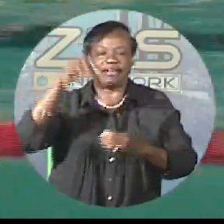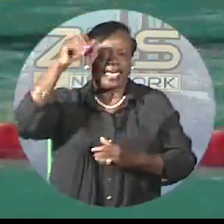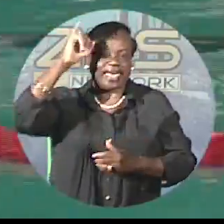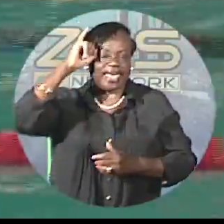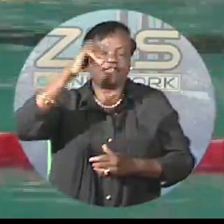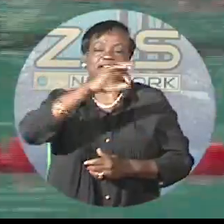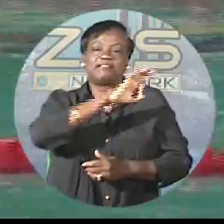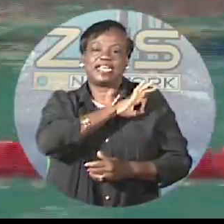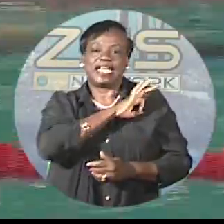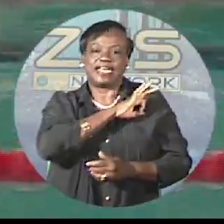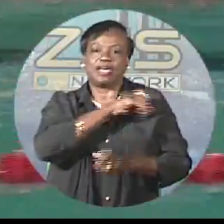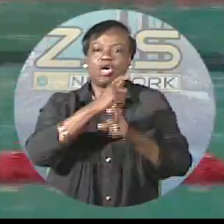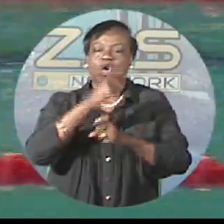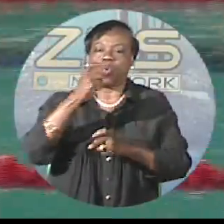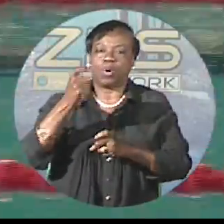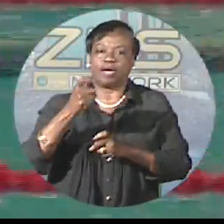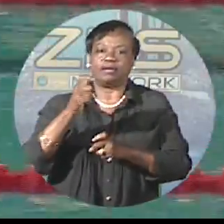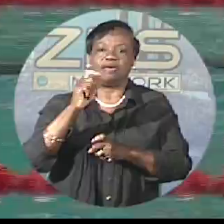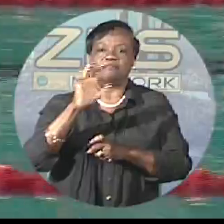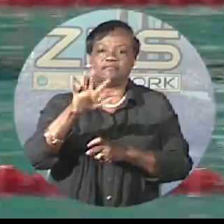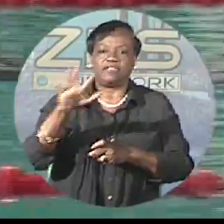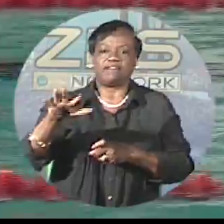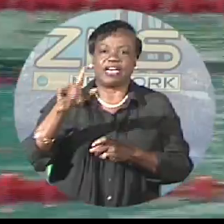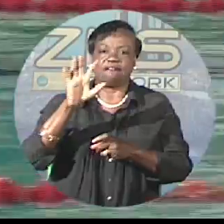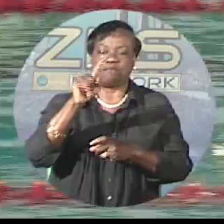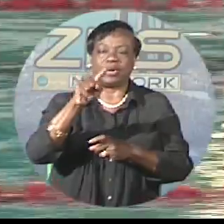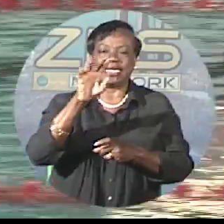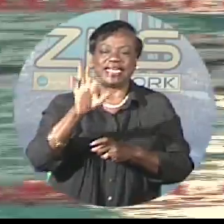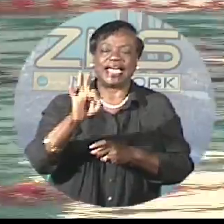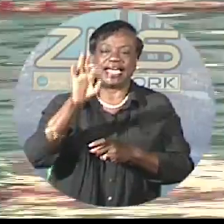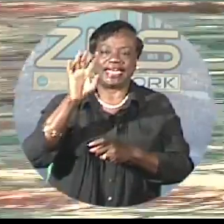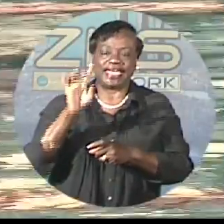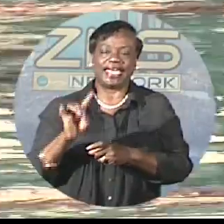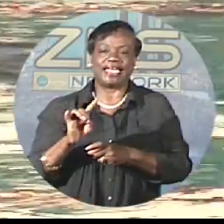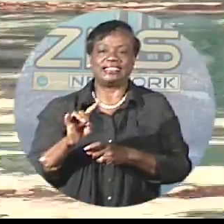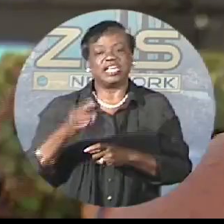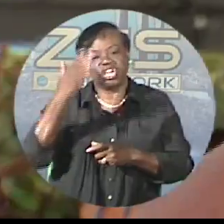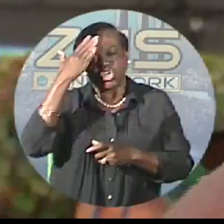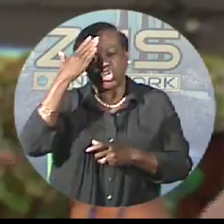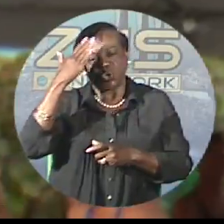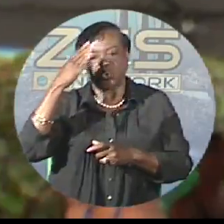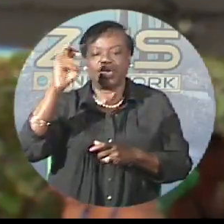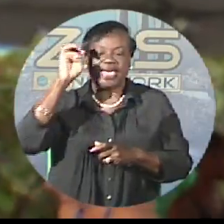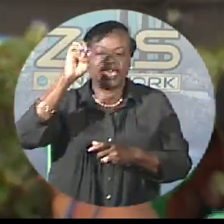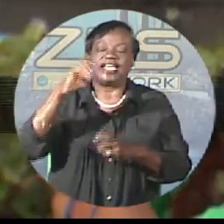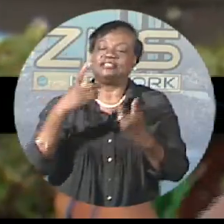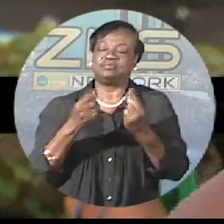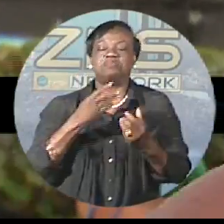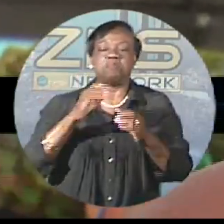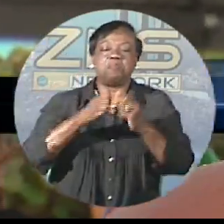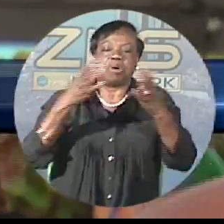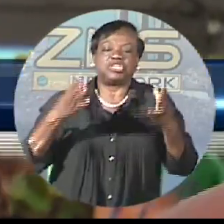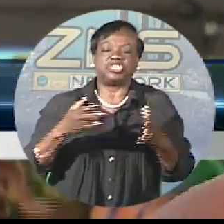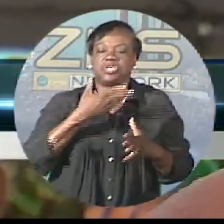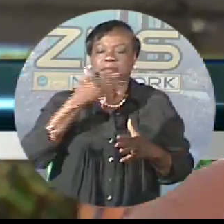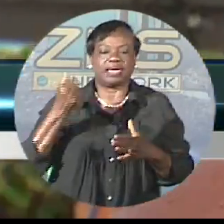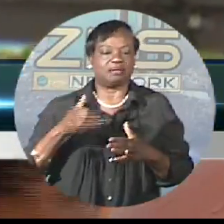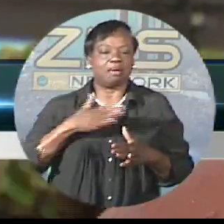He won in 55.98, but he knew he could have done much better. My start, my underwater was in the